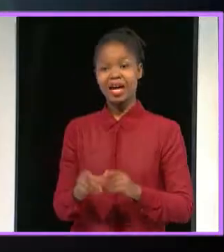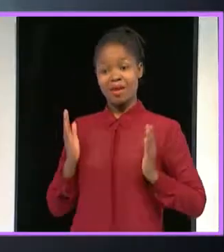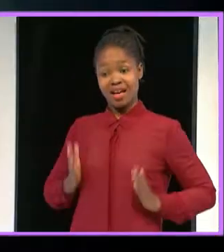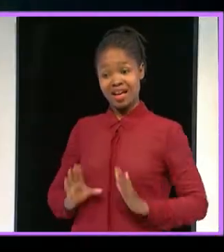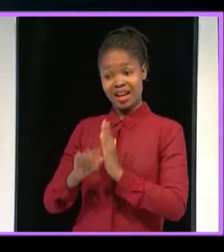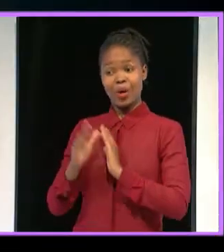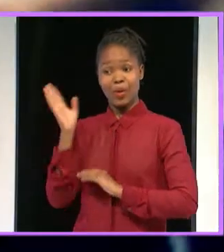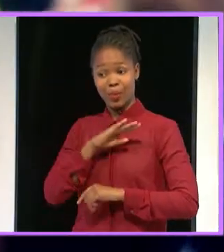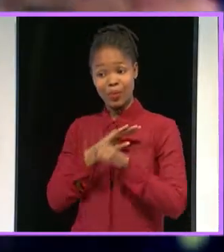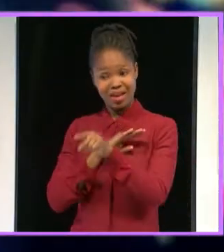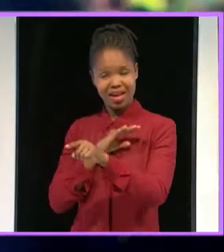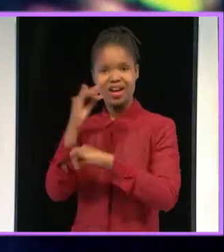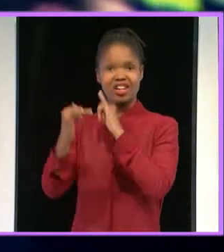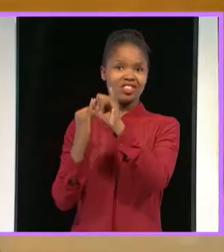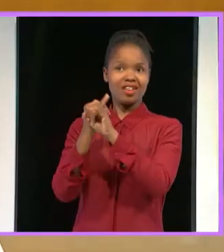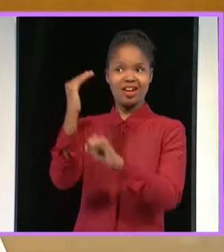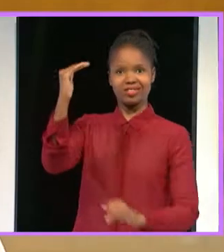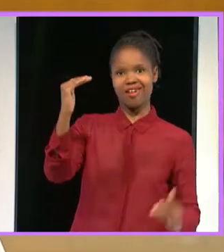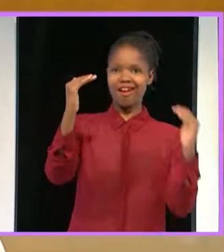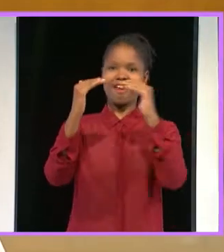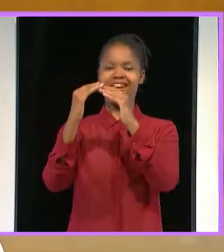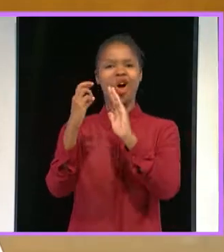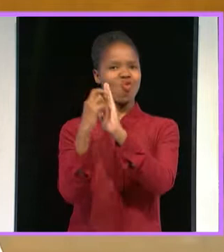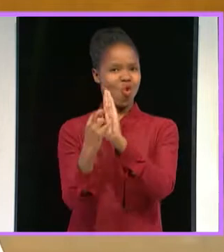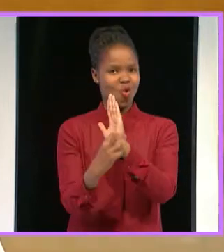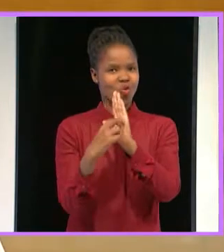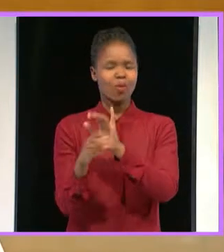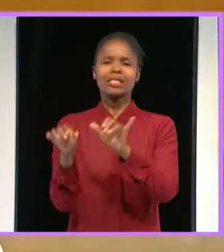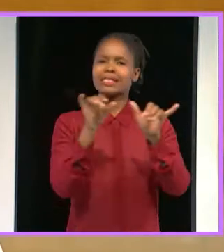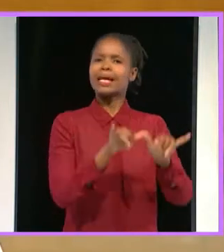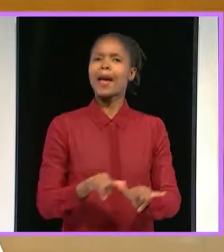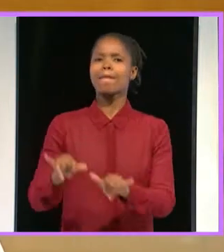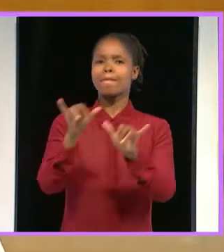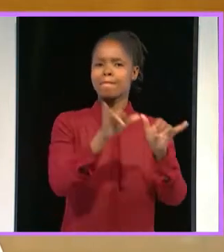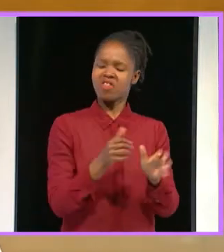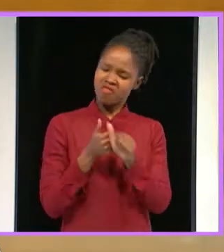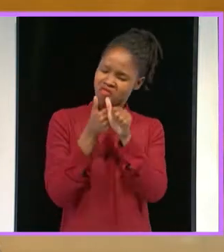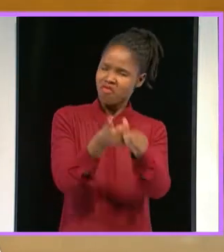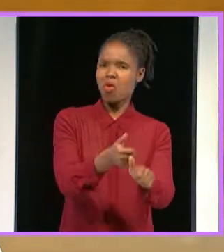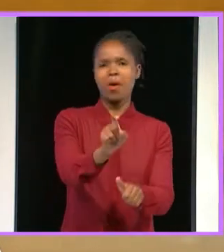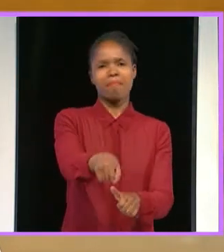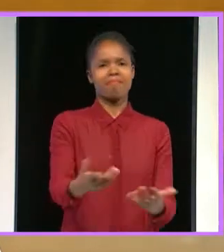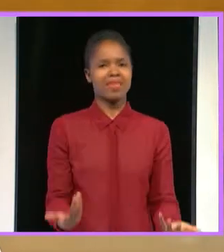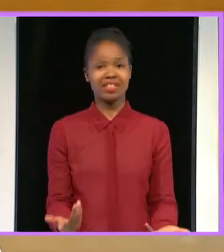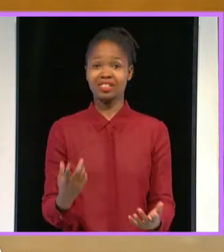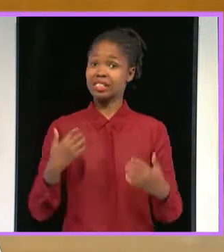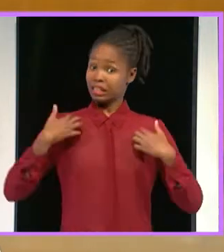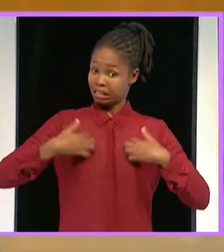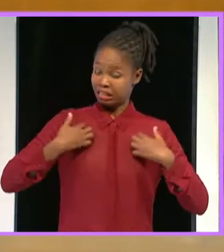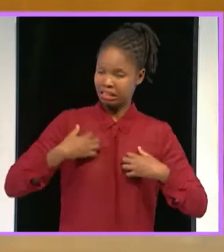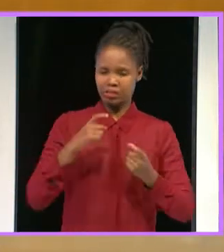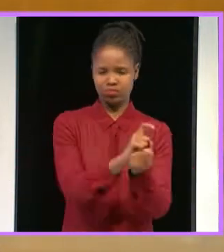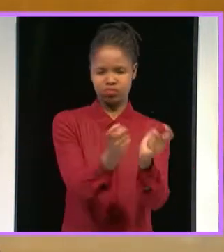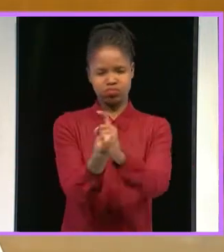rugby league internationally. And it's as far as the game goes, it's quite exciting. It's